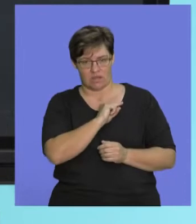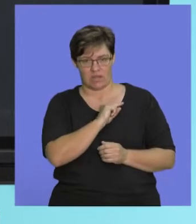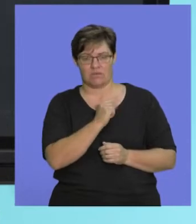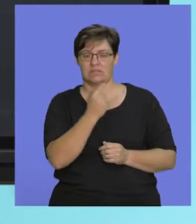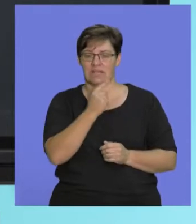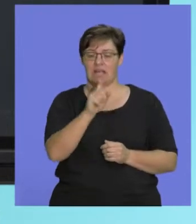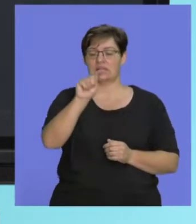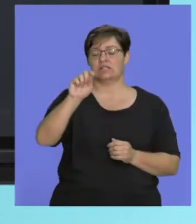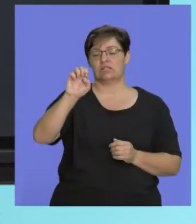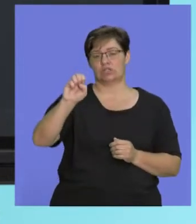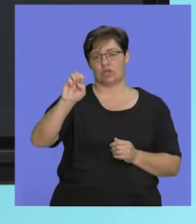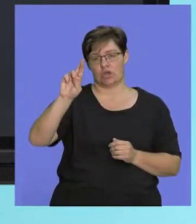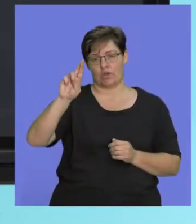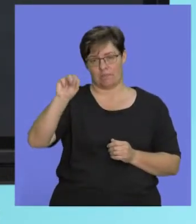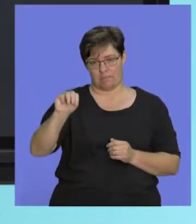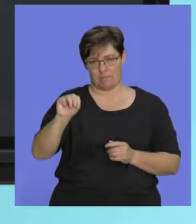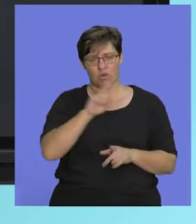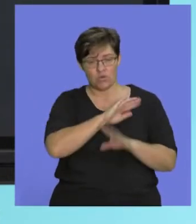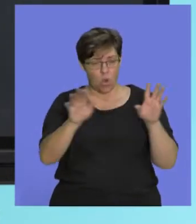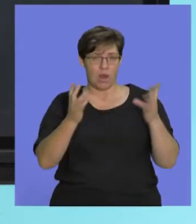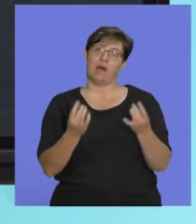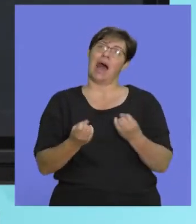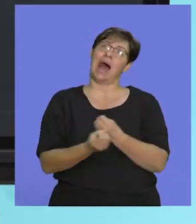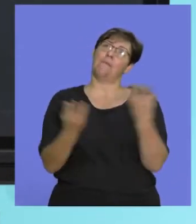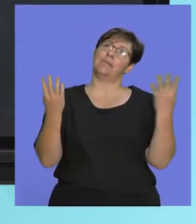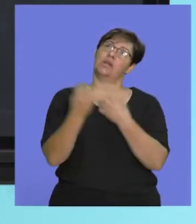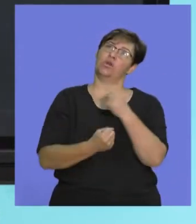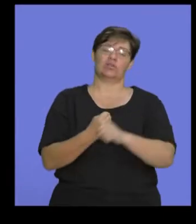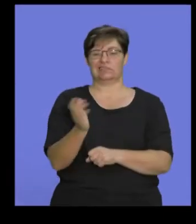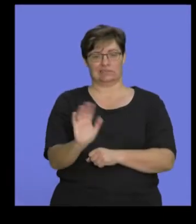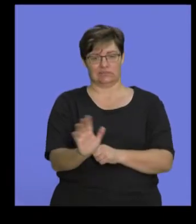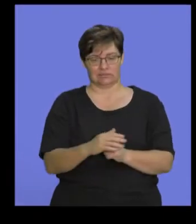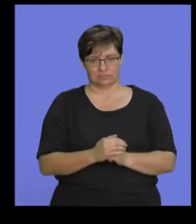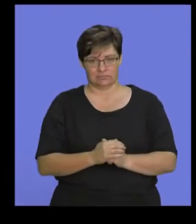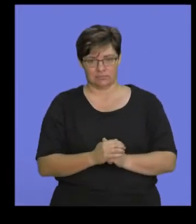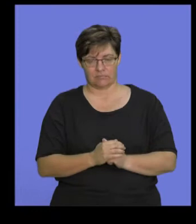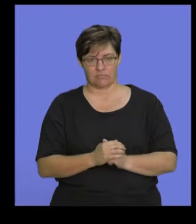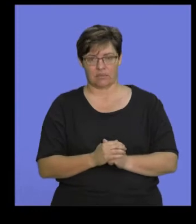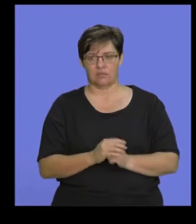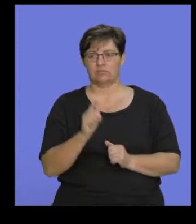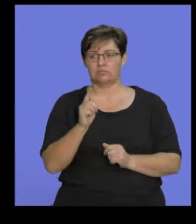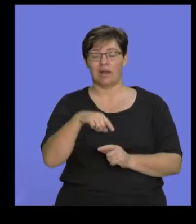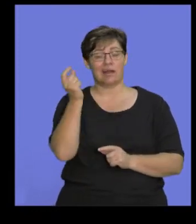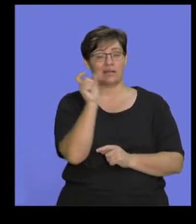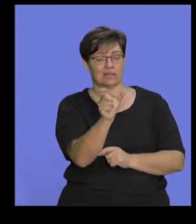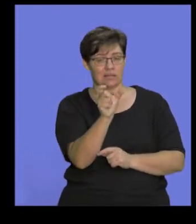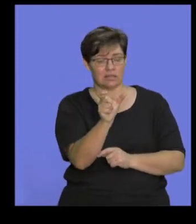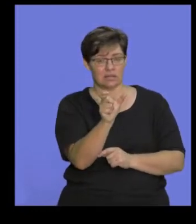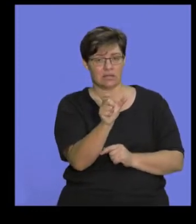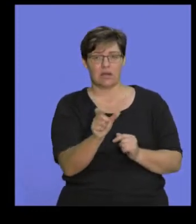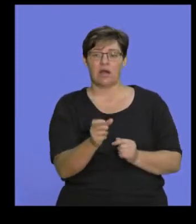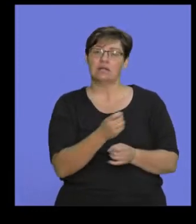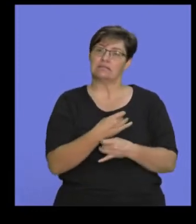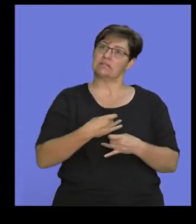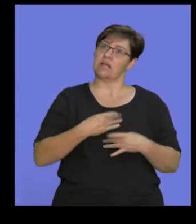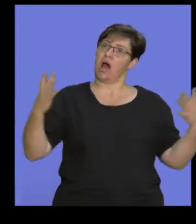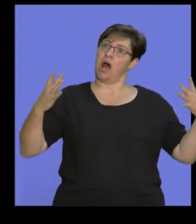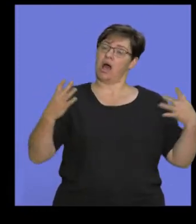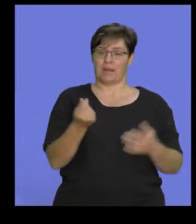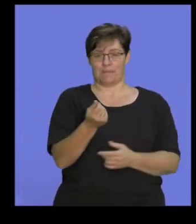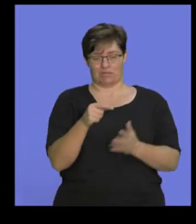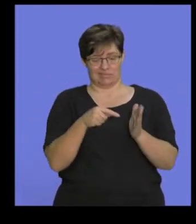and not necessarily number of years. Also, our other key word here is principal amount. So